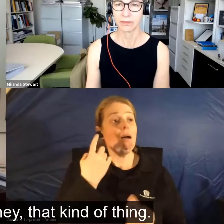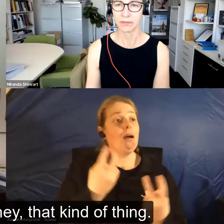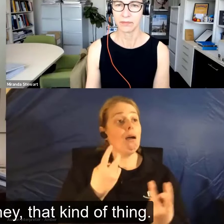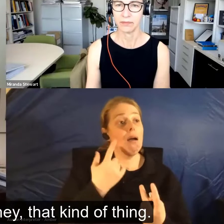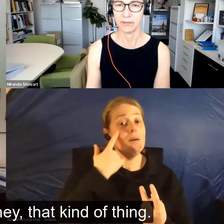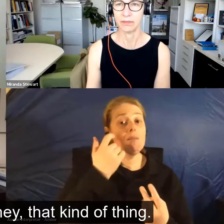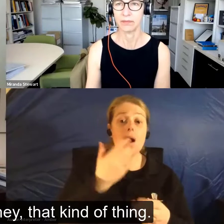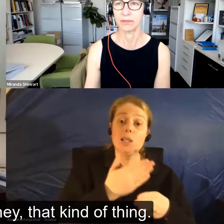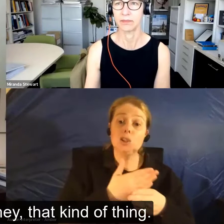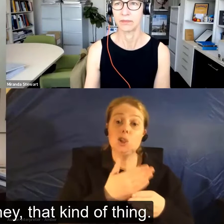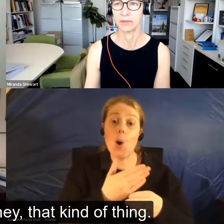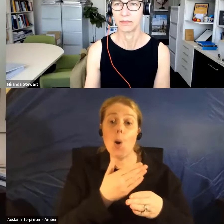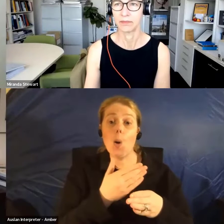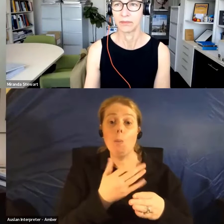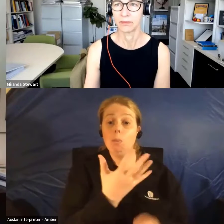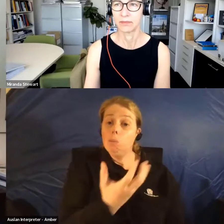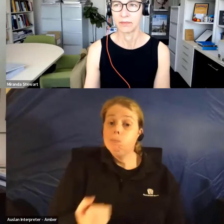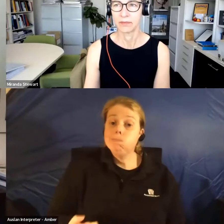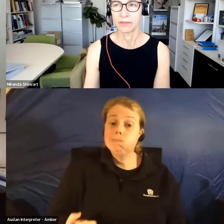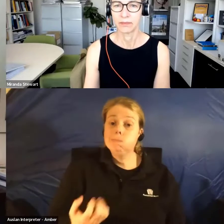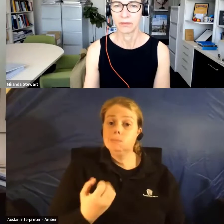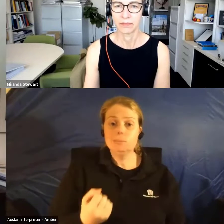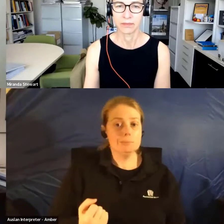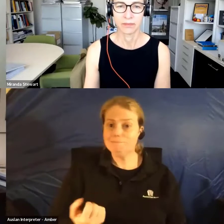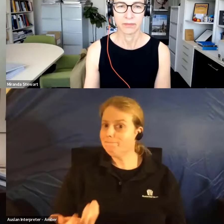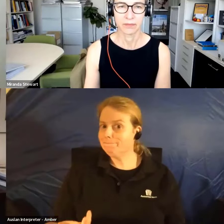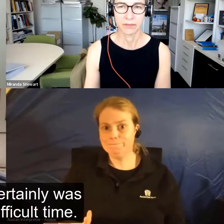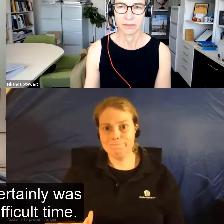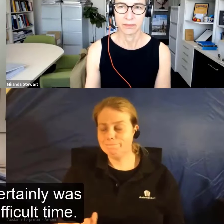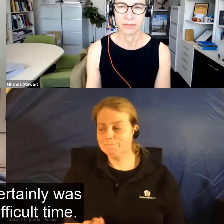some money, that kind of thing.